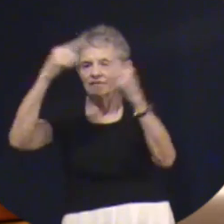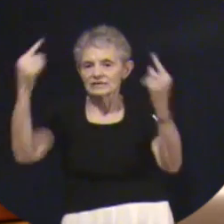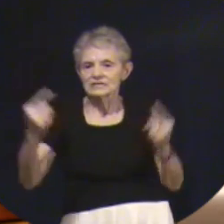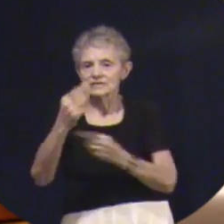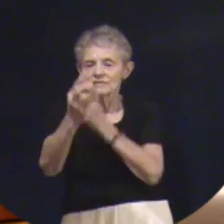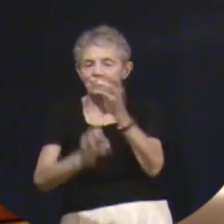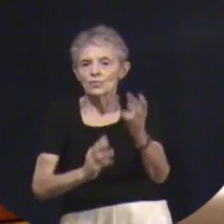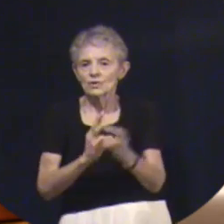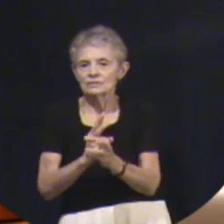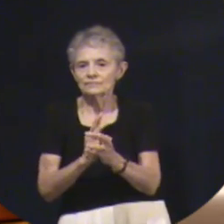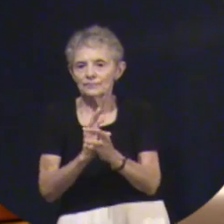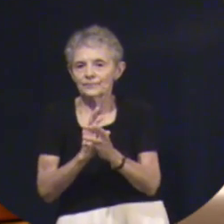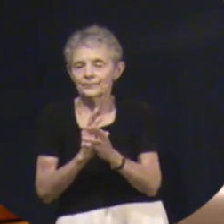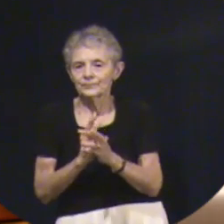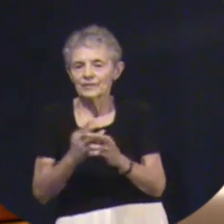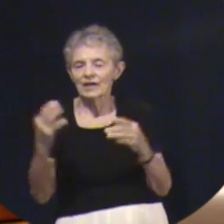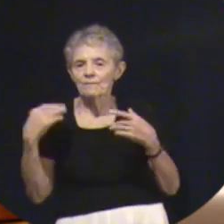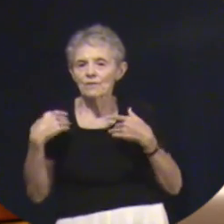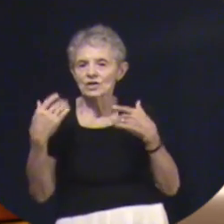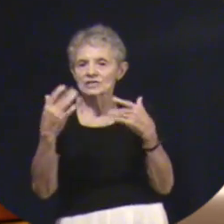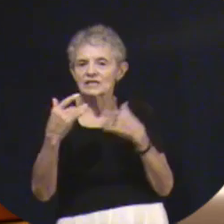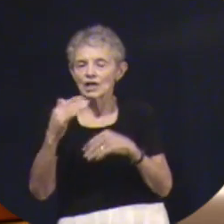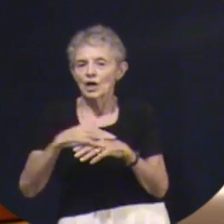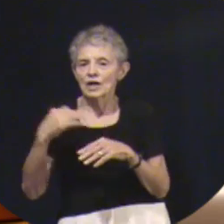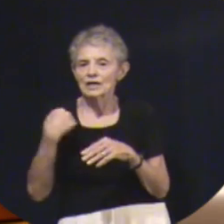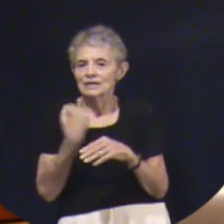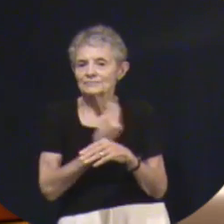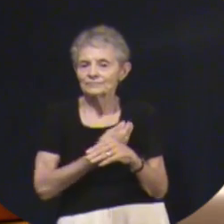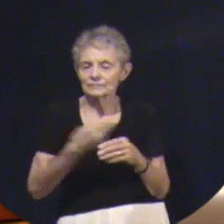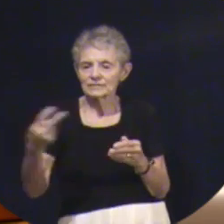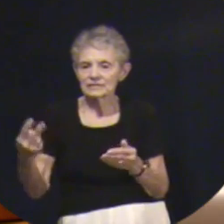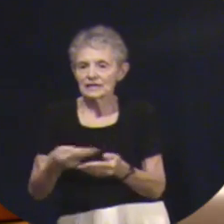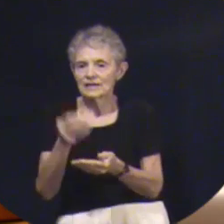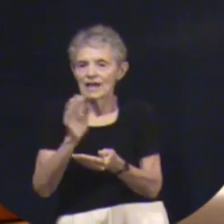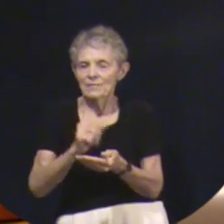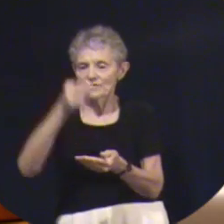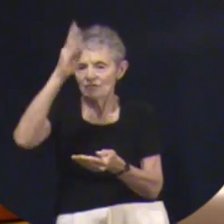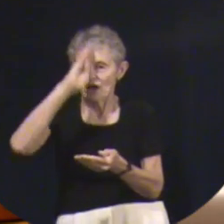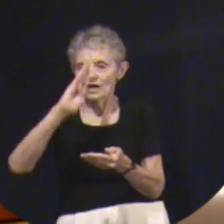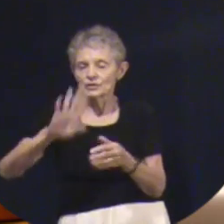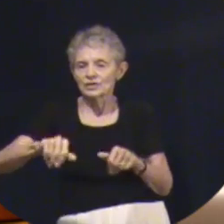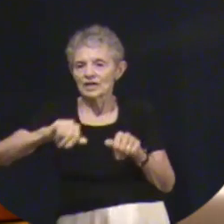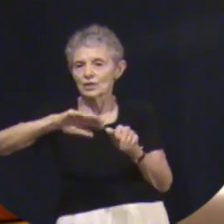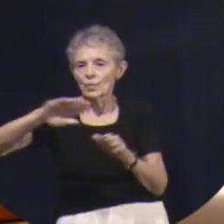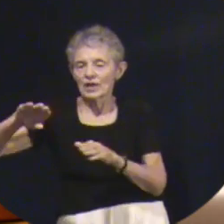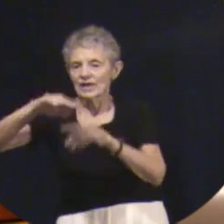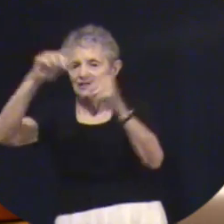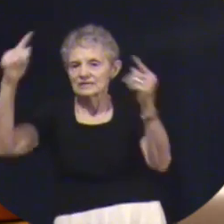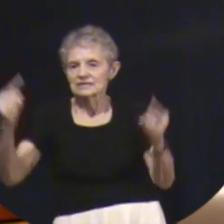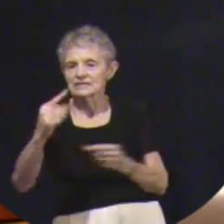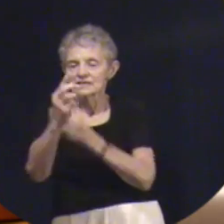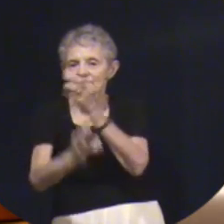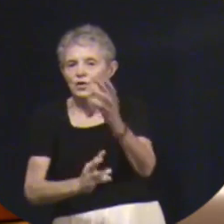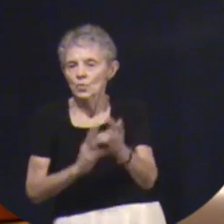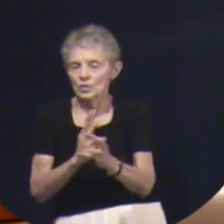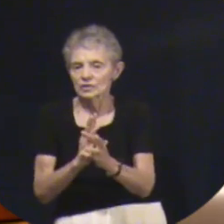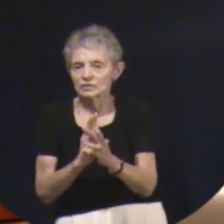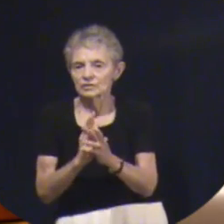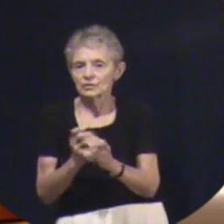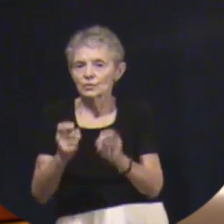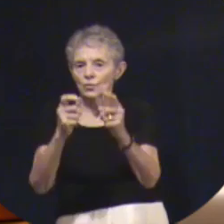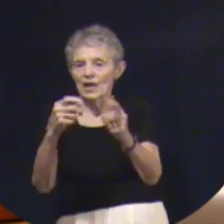away the sins of the world. Have mercy on us. Lamb of God, you take away the sins of the